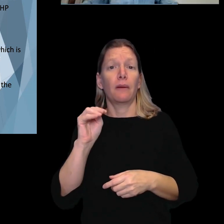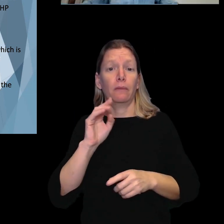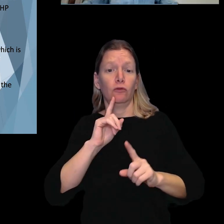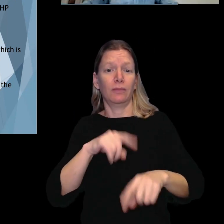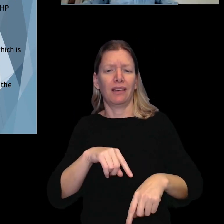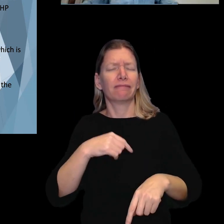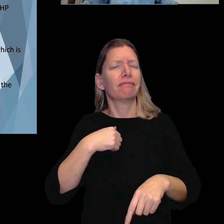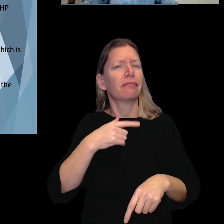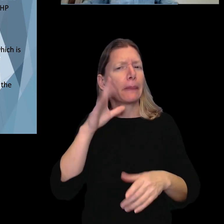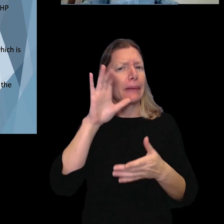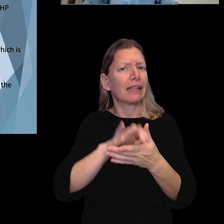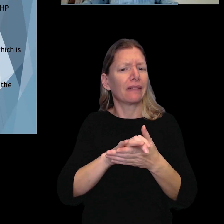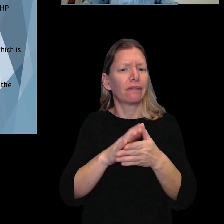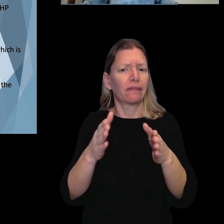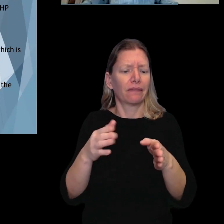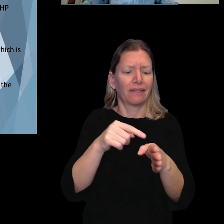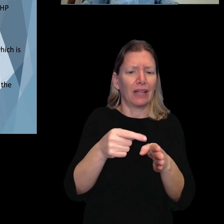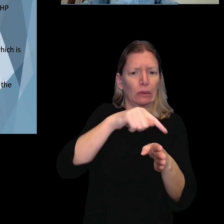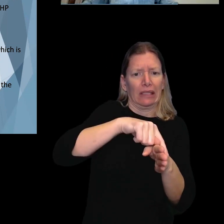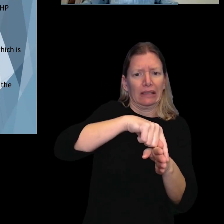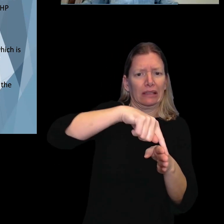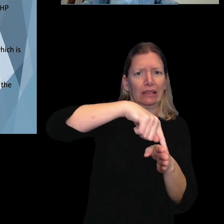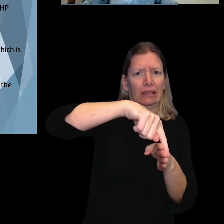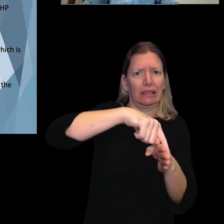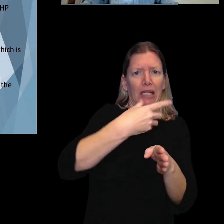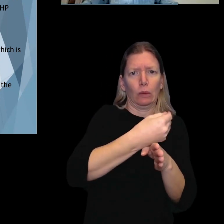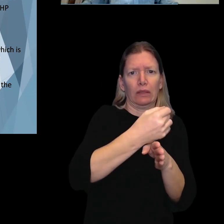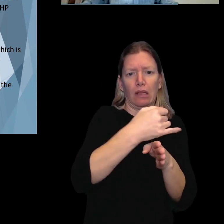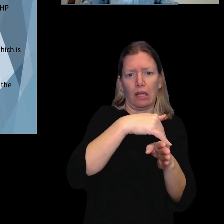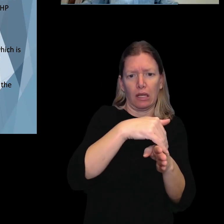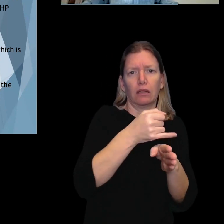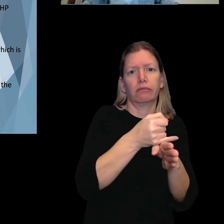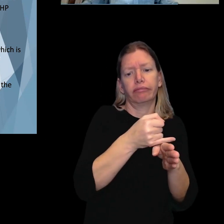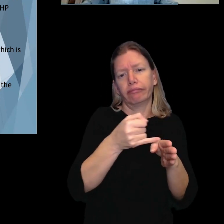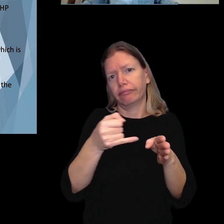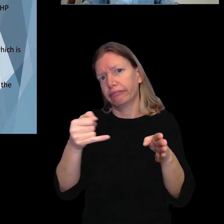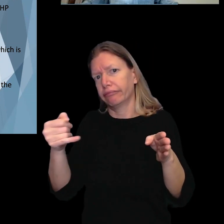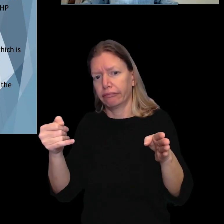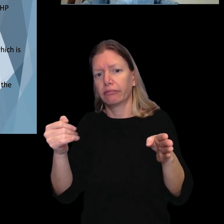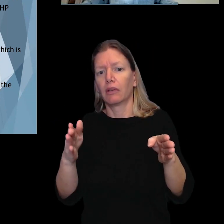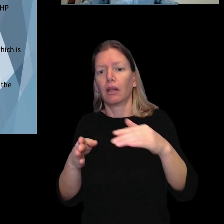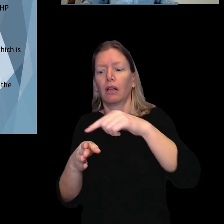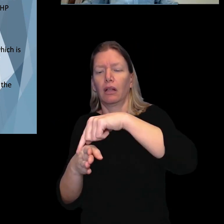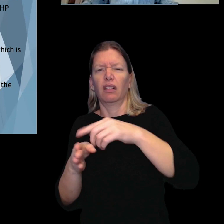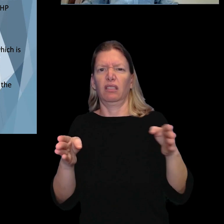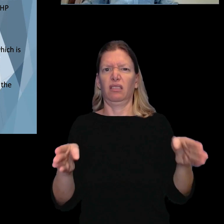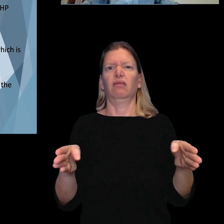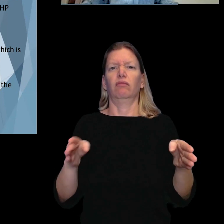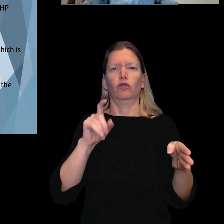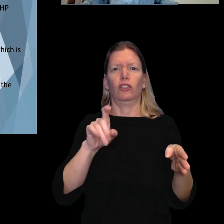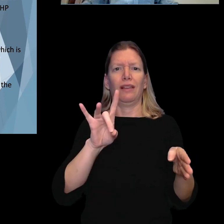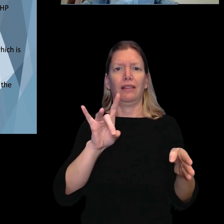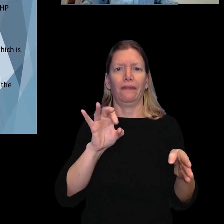I believe you would be measuring from the outside, so that from outside the line to outside the line would